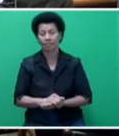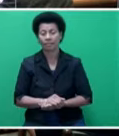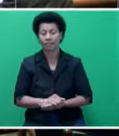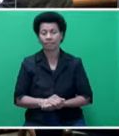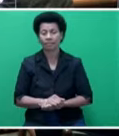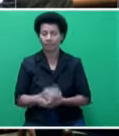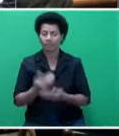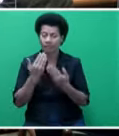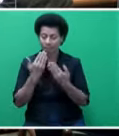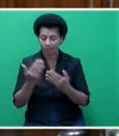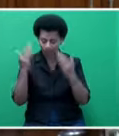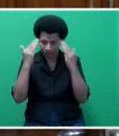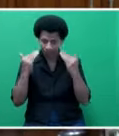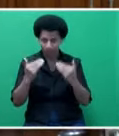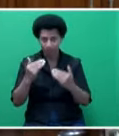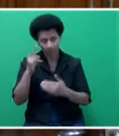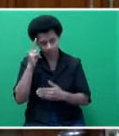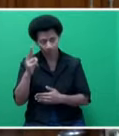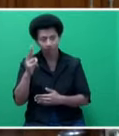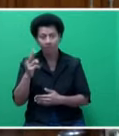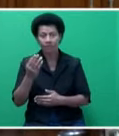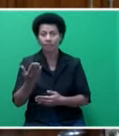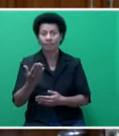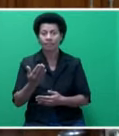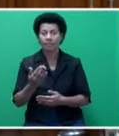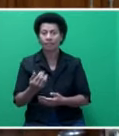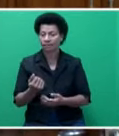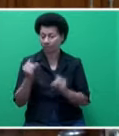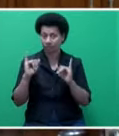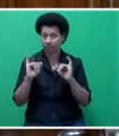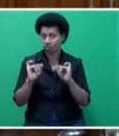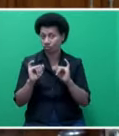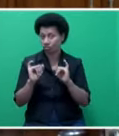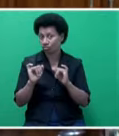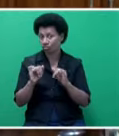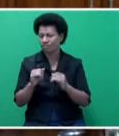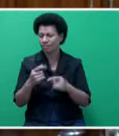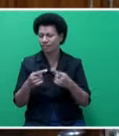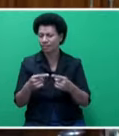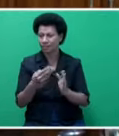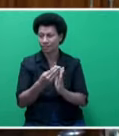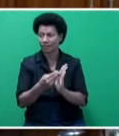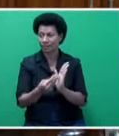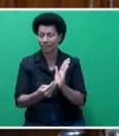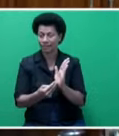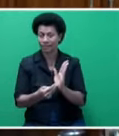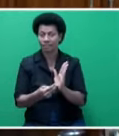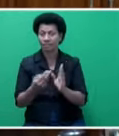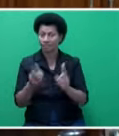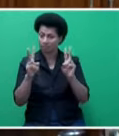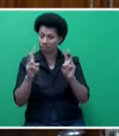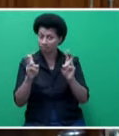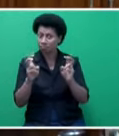sir. Thank you, Mr. Speaker, sir. Again, Mr. Speaker, sir, we have touched upon some of the issues pertaining to the bill, but as highlighted in the introduction of the